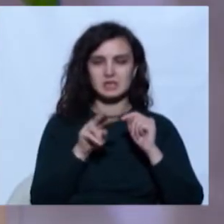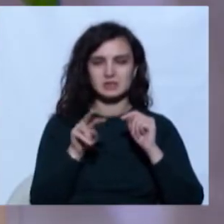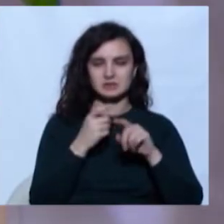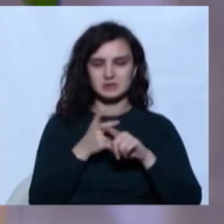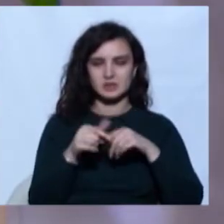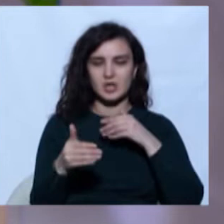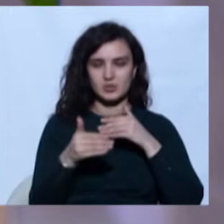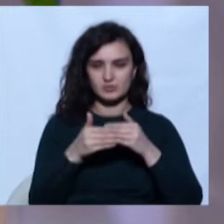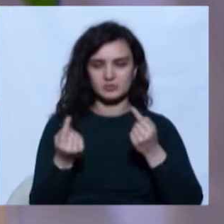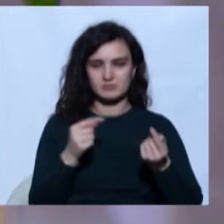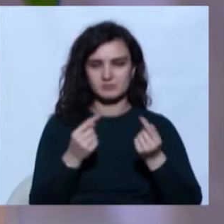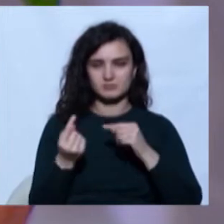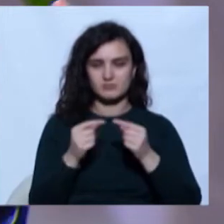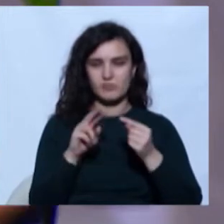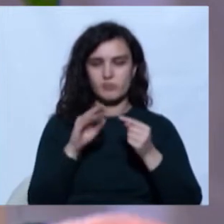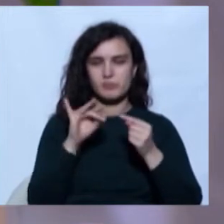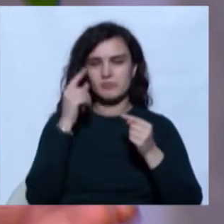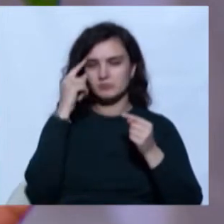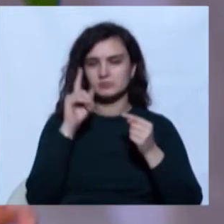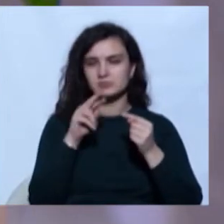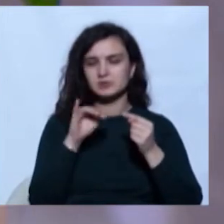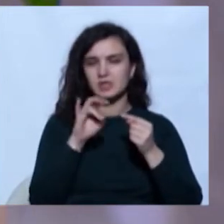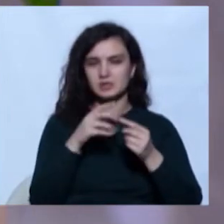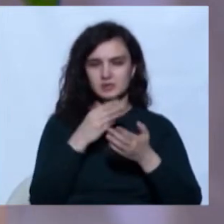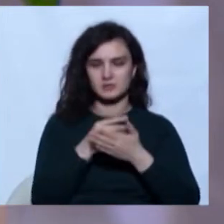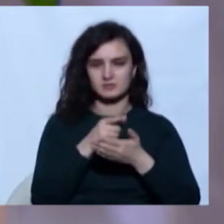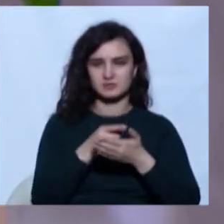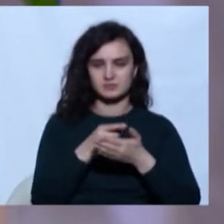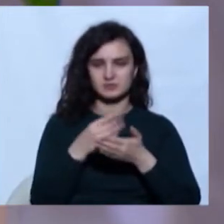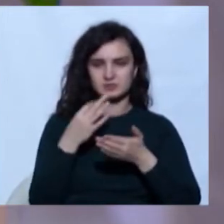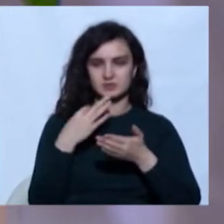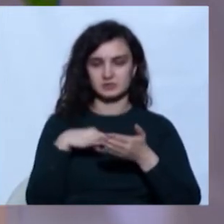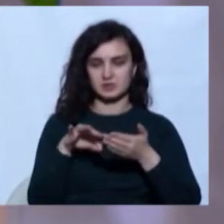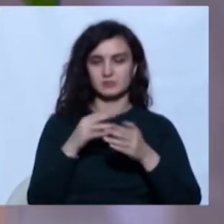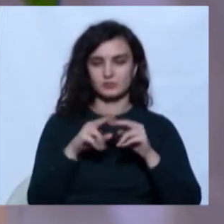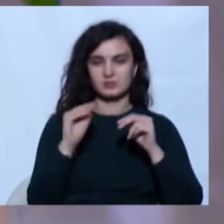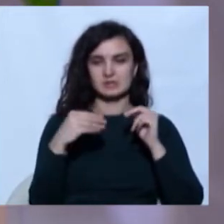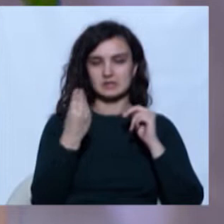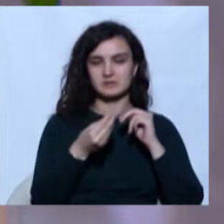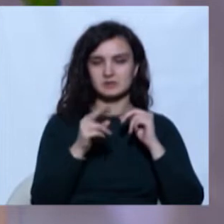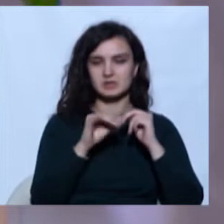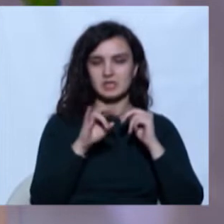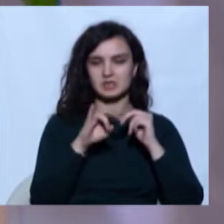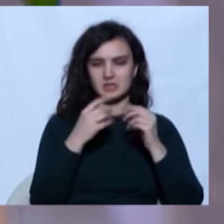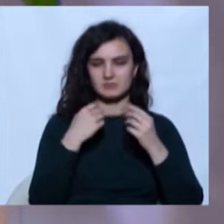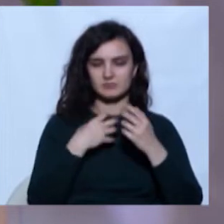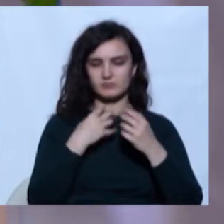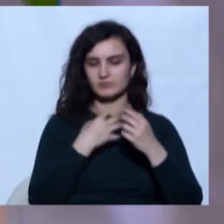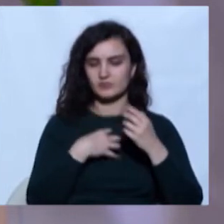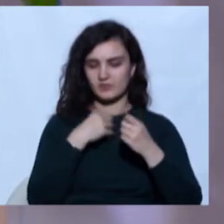very close, and Faria thinks of Dantes as the son he never had. So he gives Dantes important